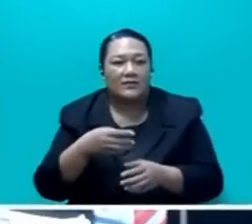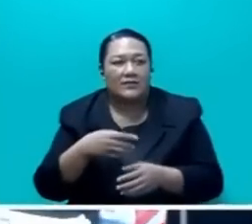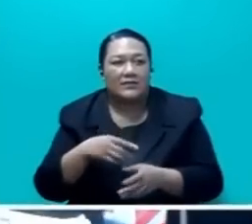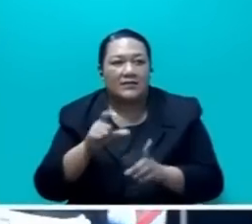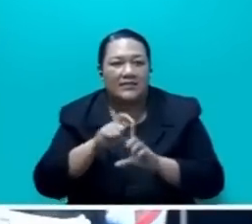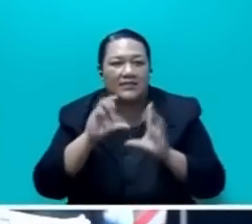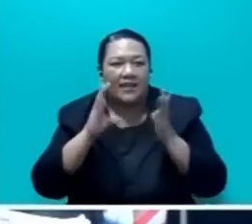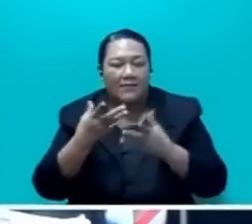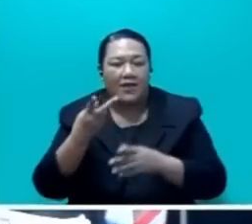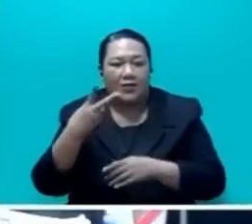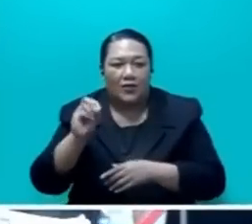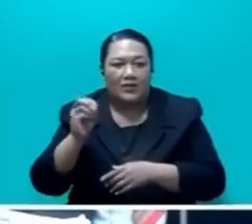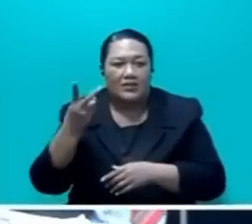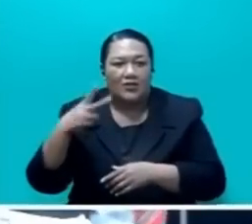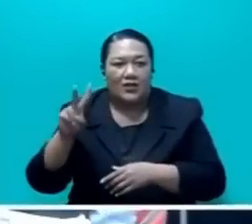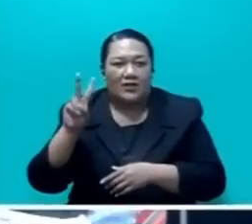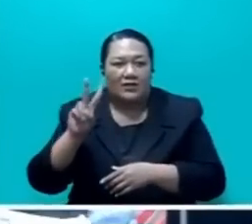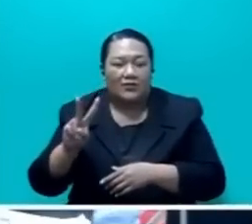2022.